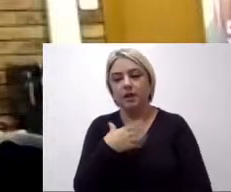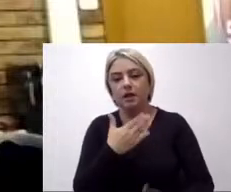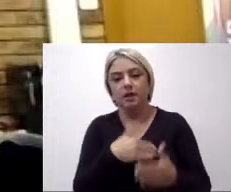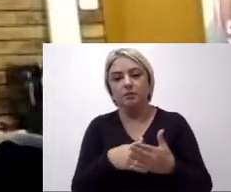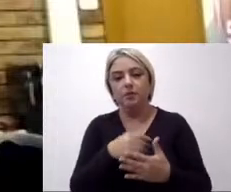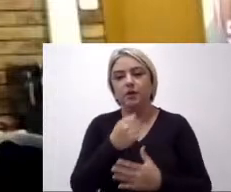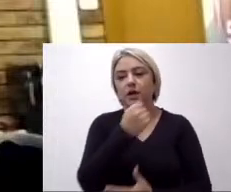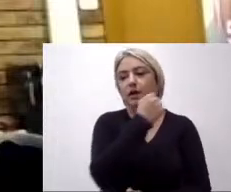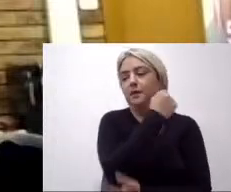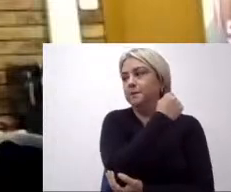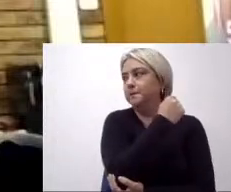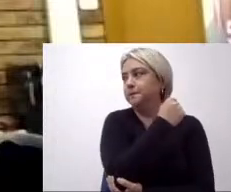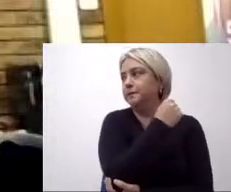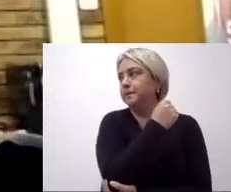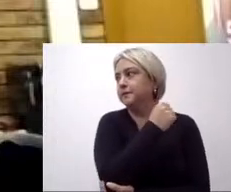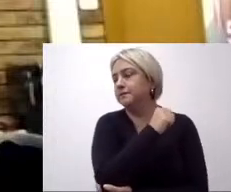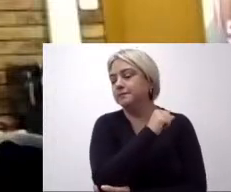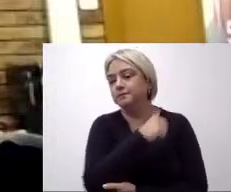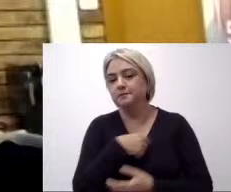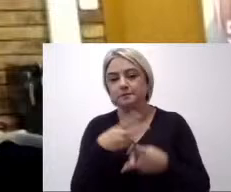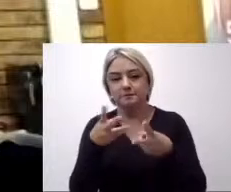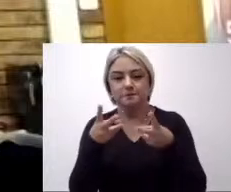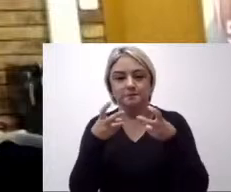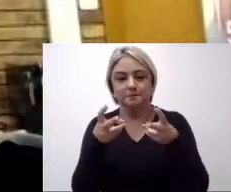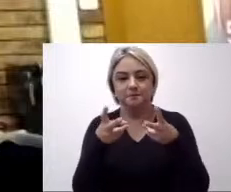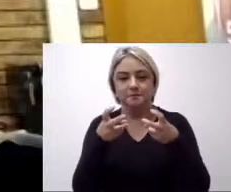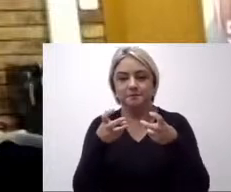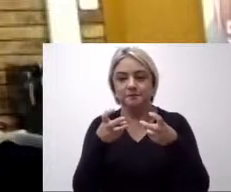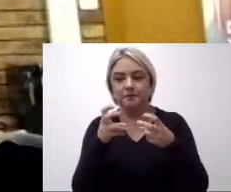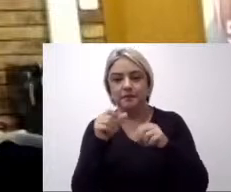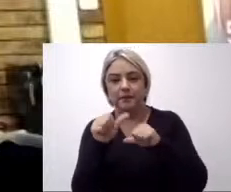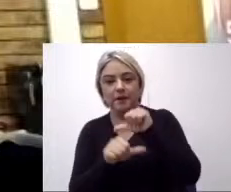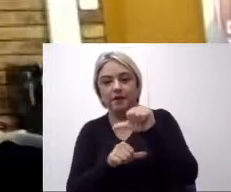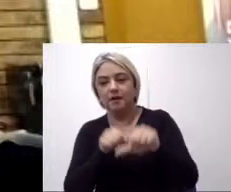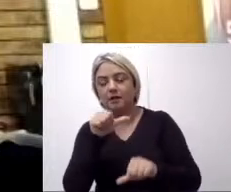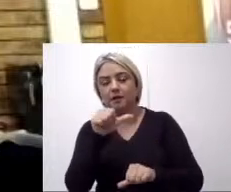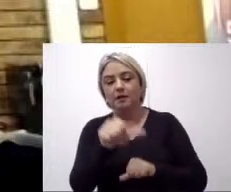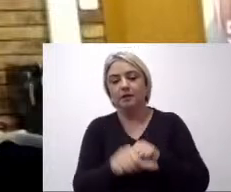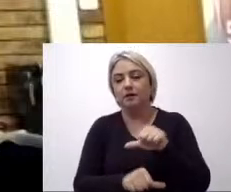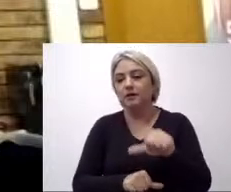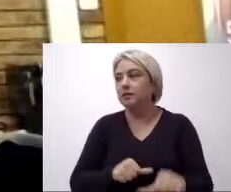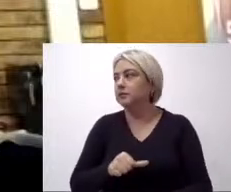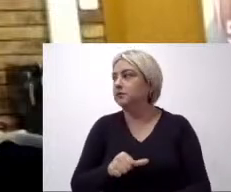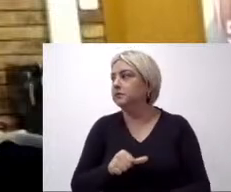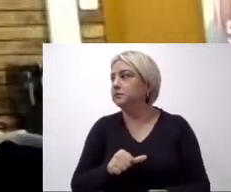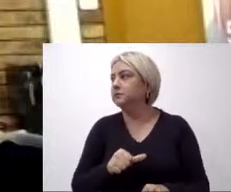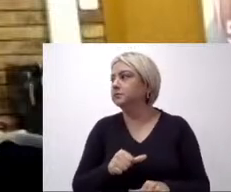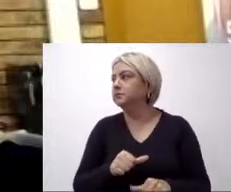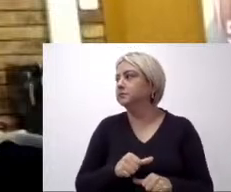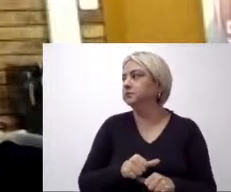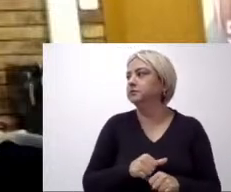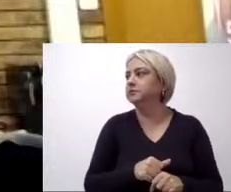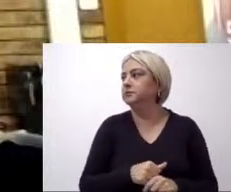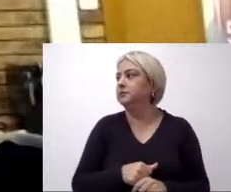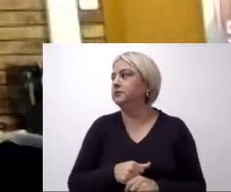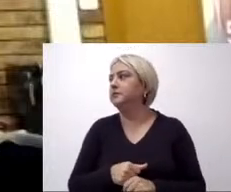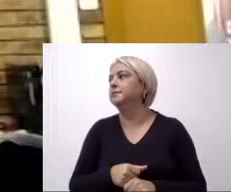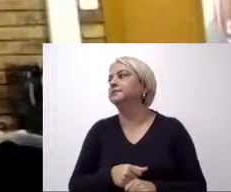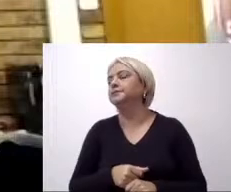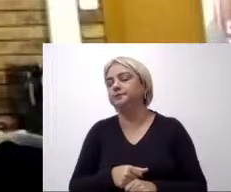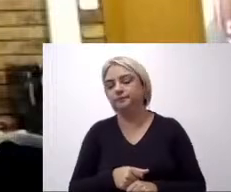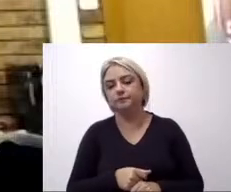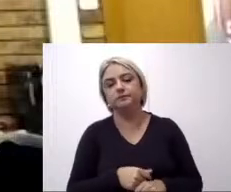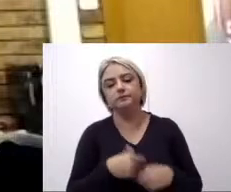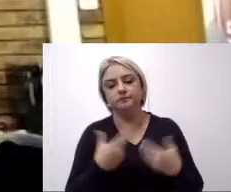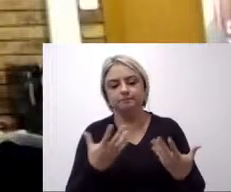observe. But all this change is not reversible. And I call this transilience of the solution. What